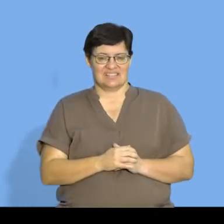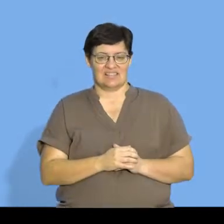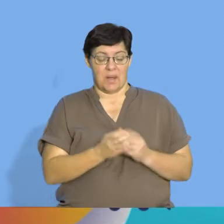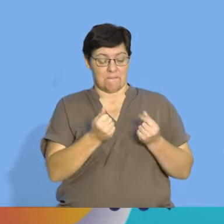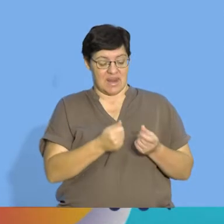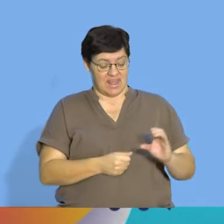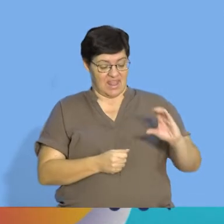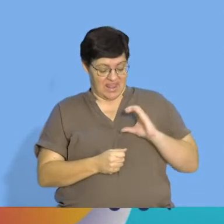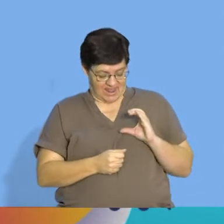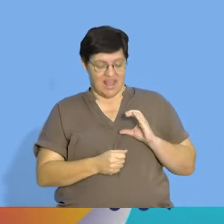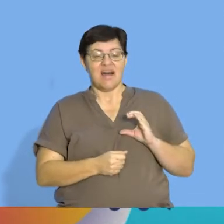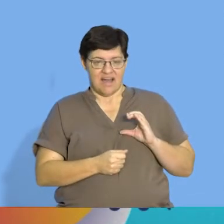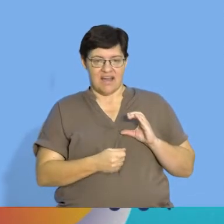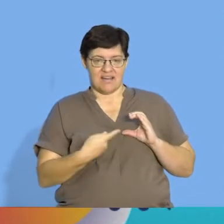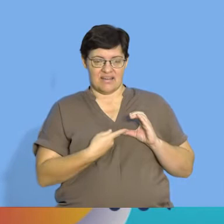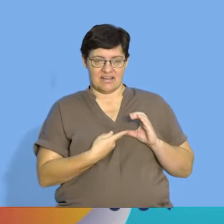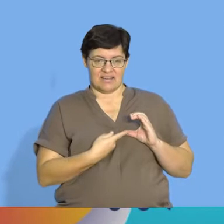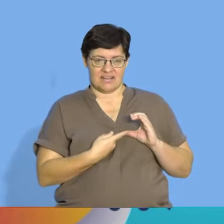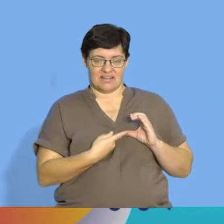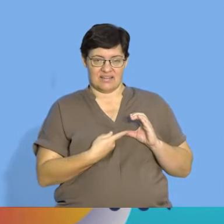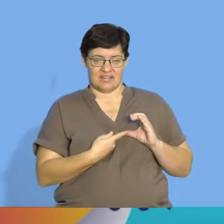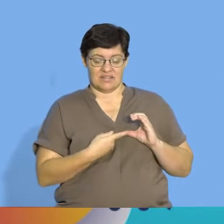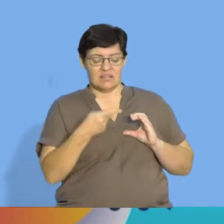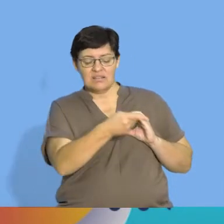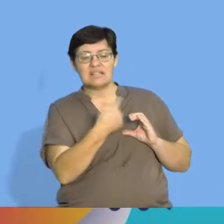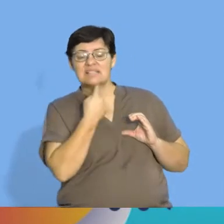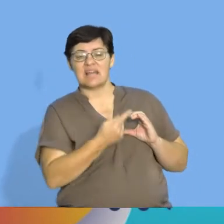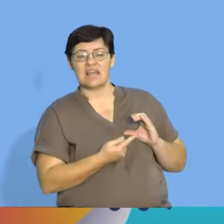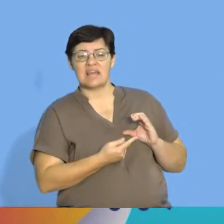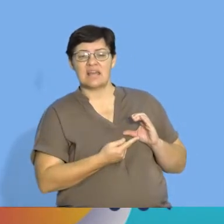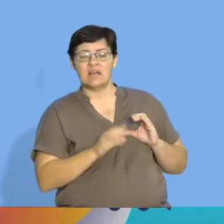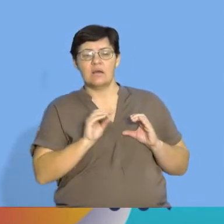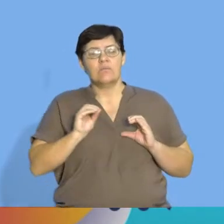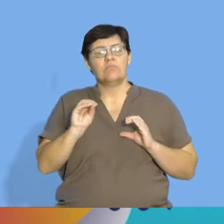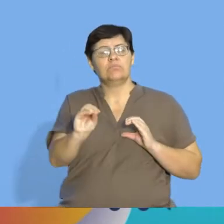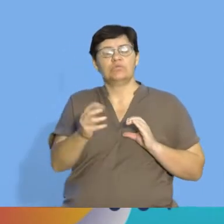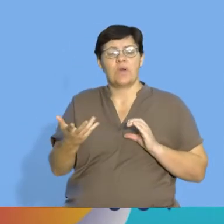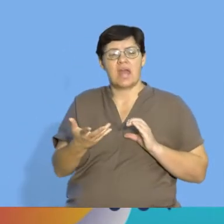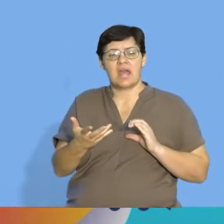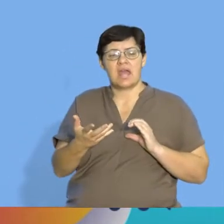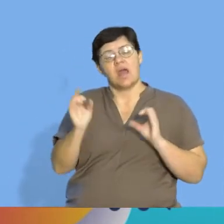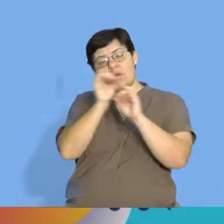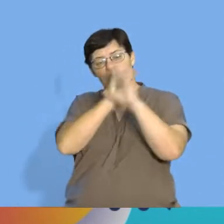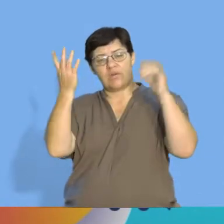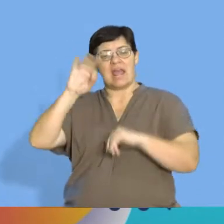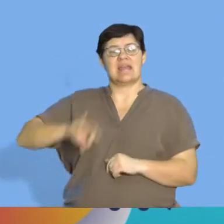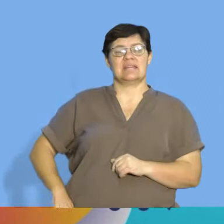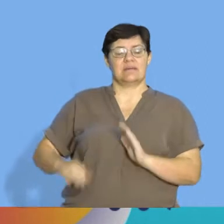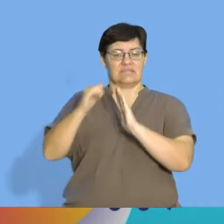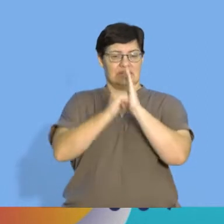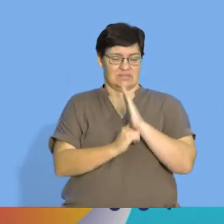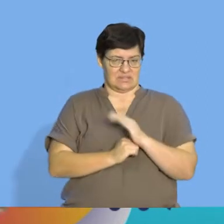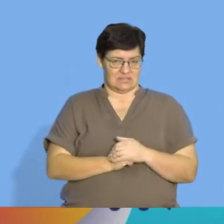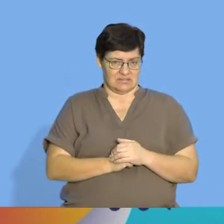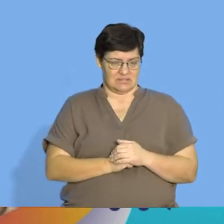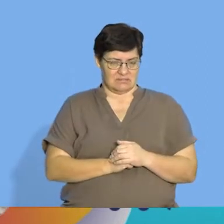about the monies that we have received, but the statement says it must be recorded in my projected income